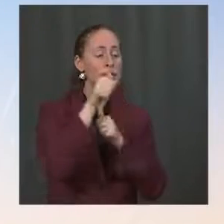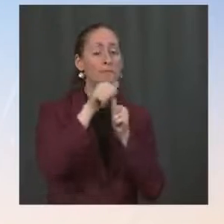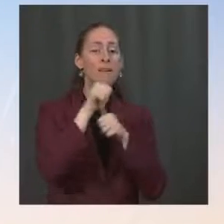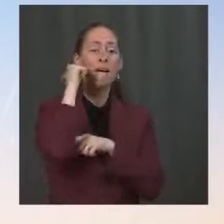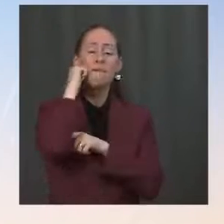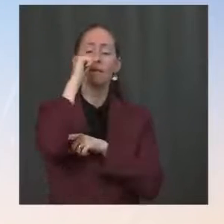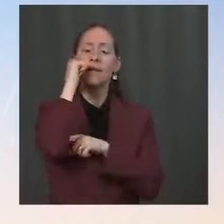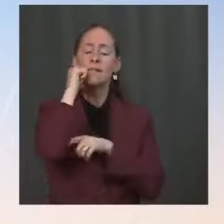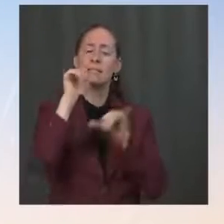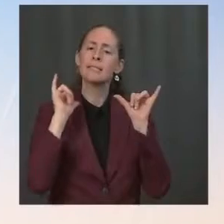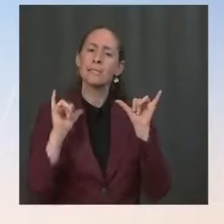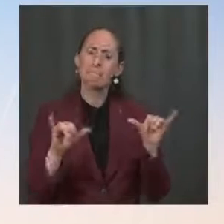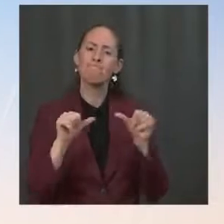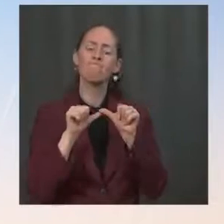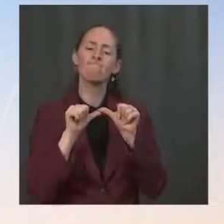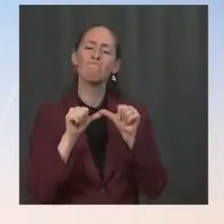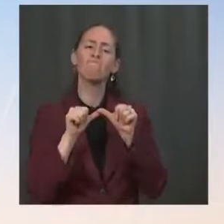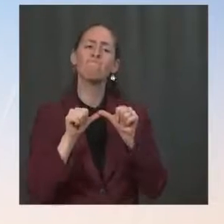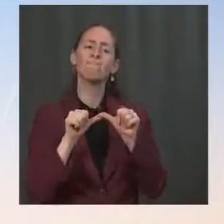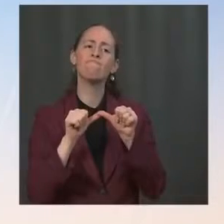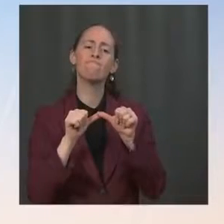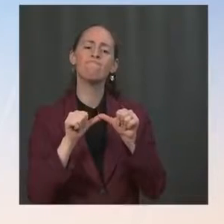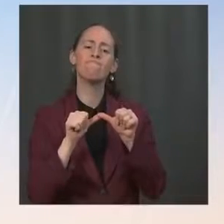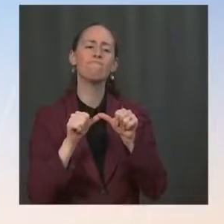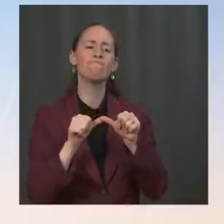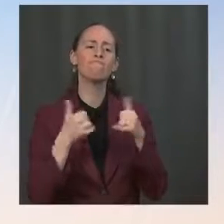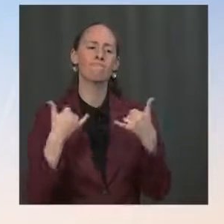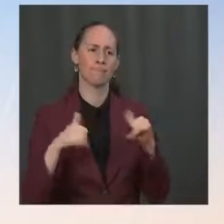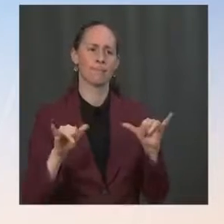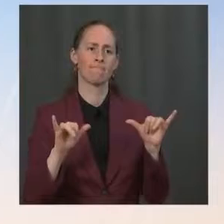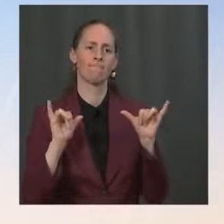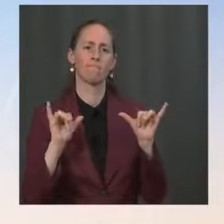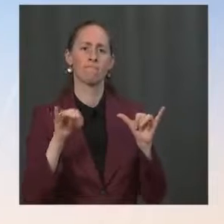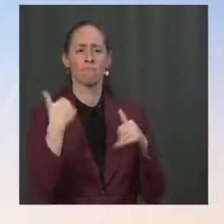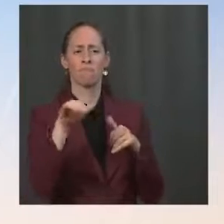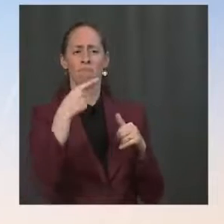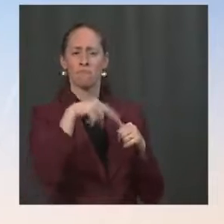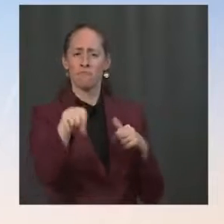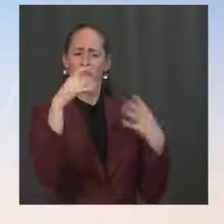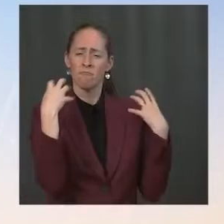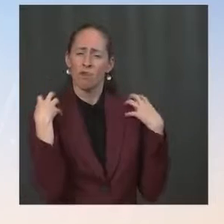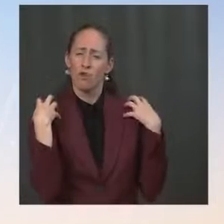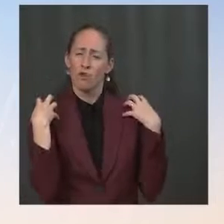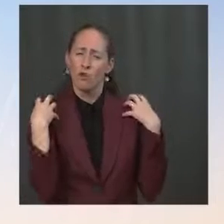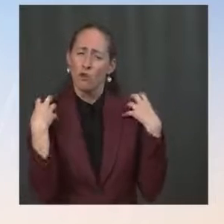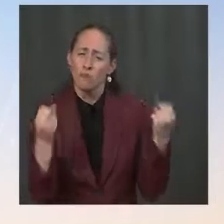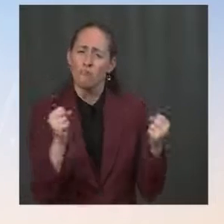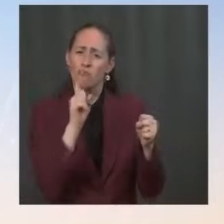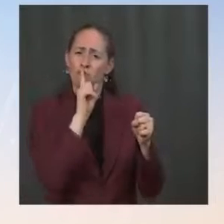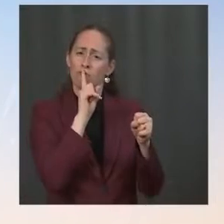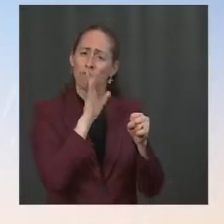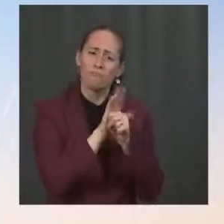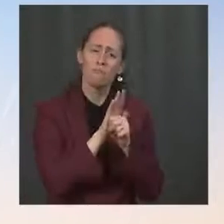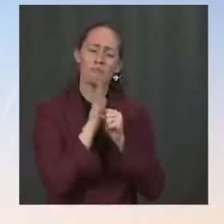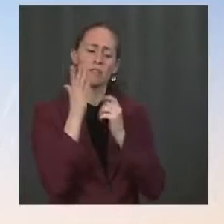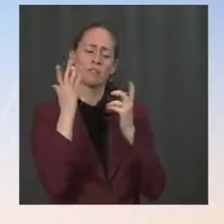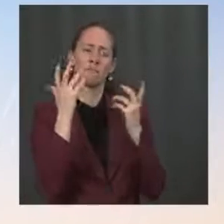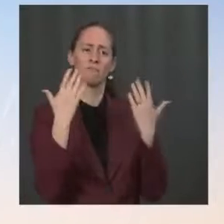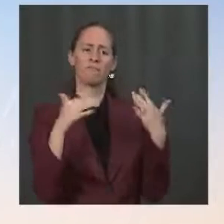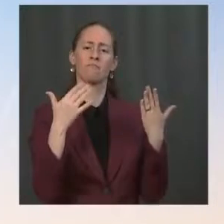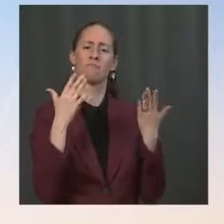that there are ongoing threats. That speaks to their courage, that speaks to their commitment and their service to this country. Obviously, anything they